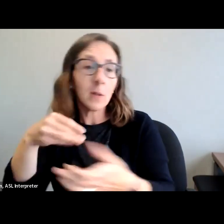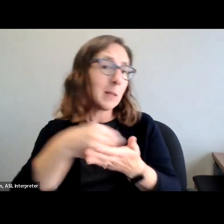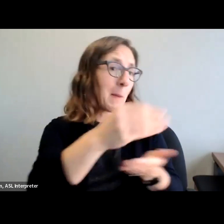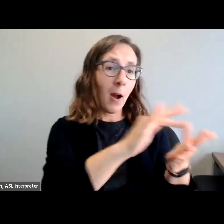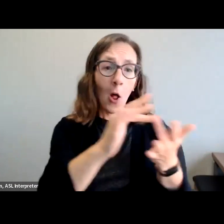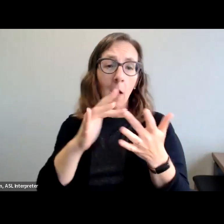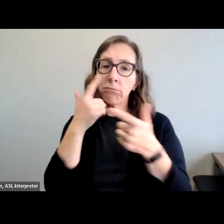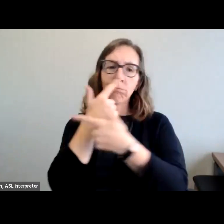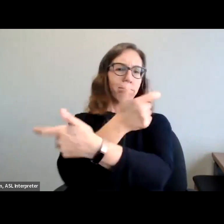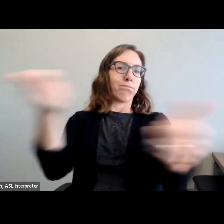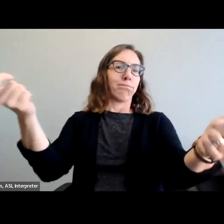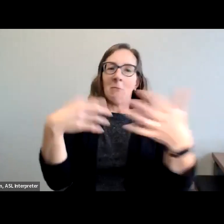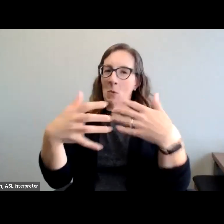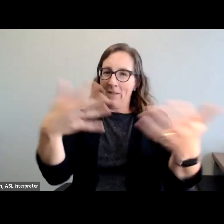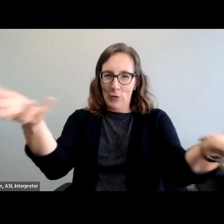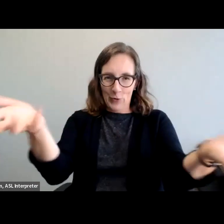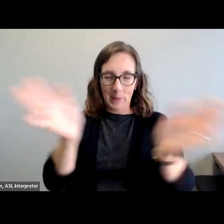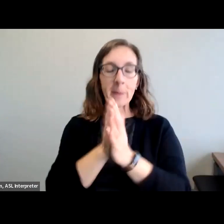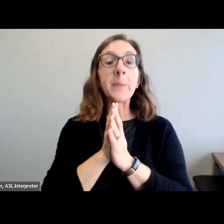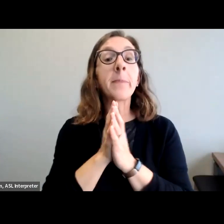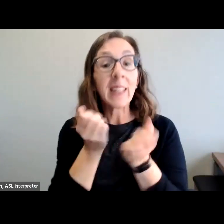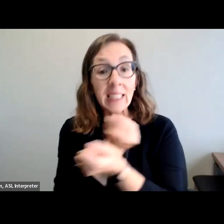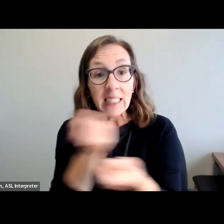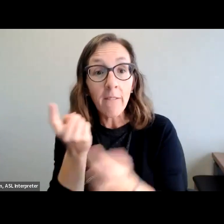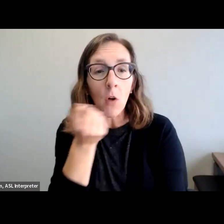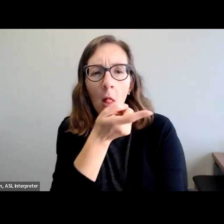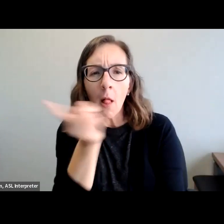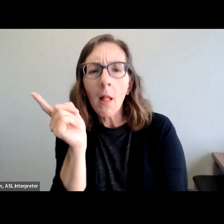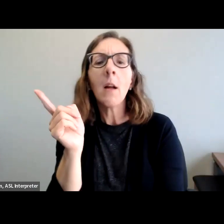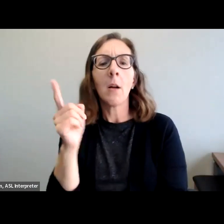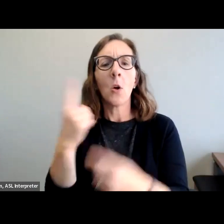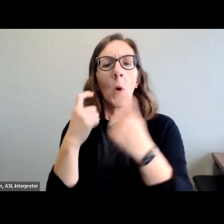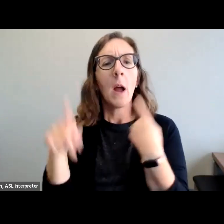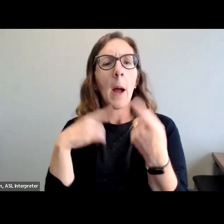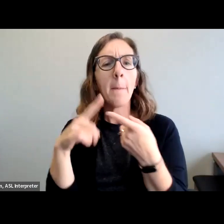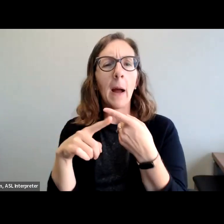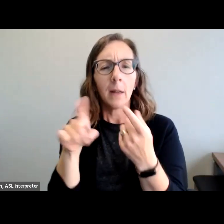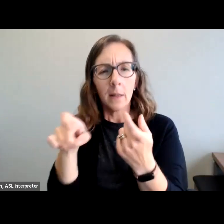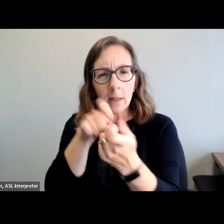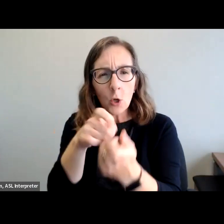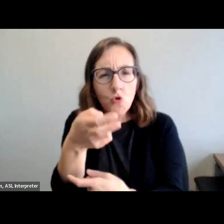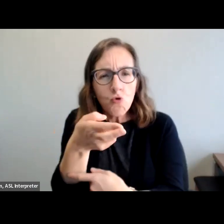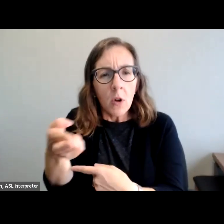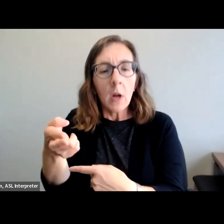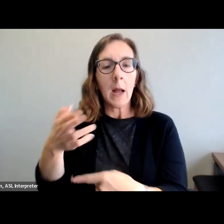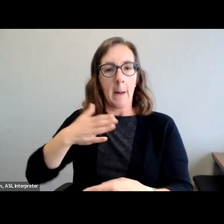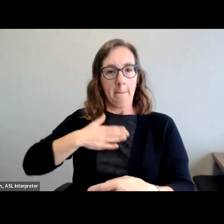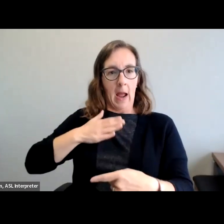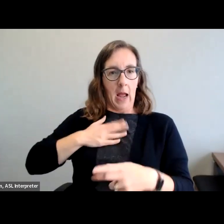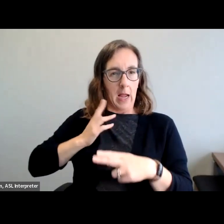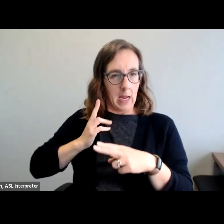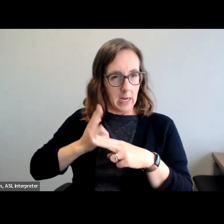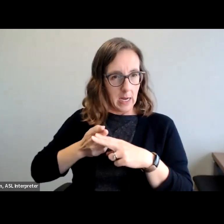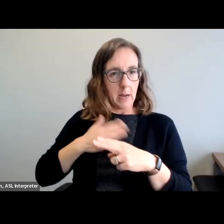you. And several of you had questions about specific resources. I'm going to put my email